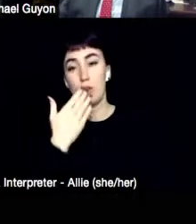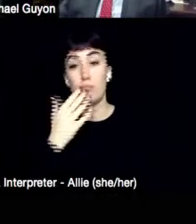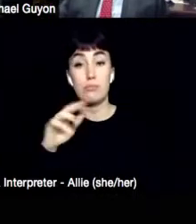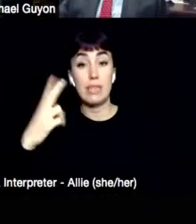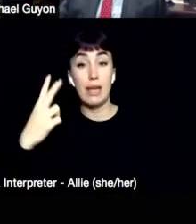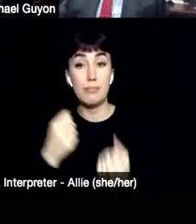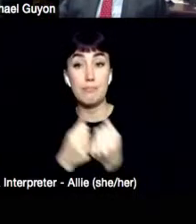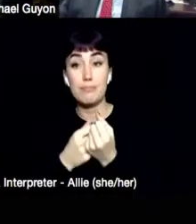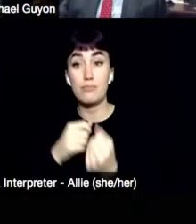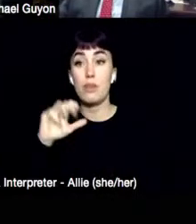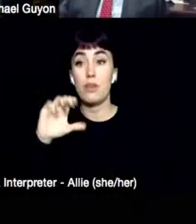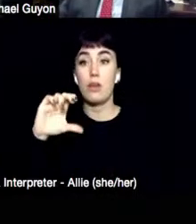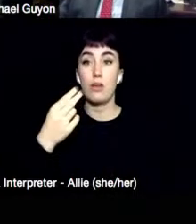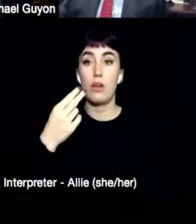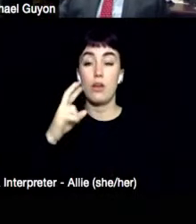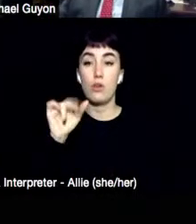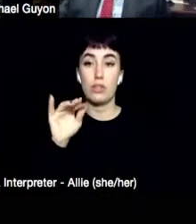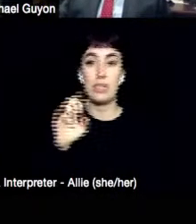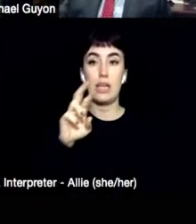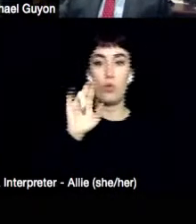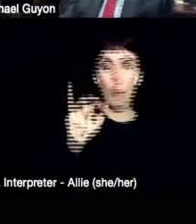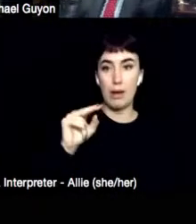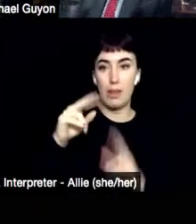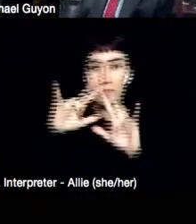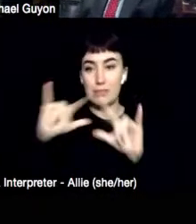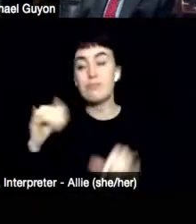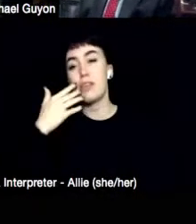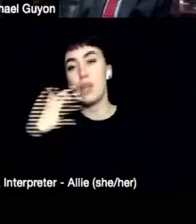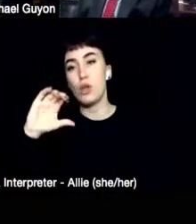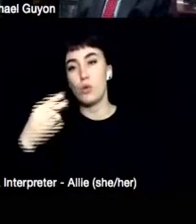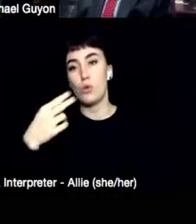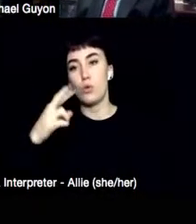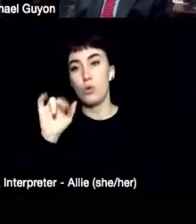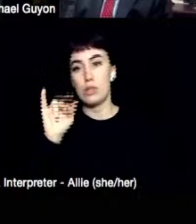second? Second, Christine. Robin. Thank you, Christine.